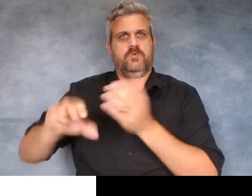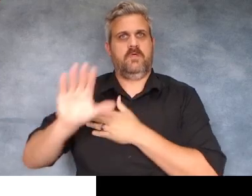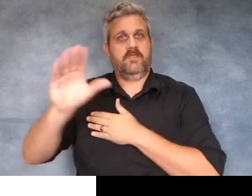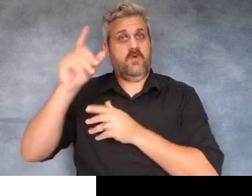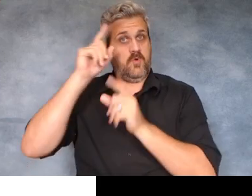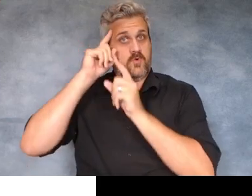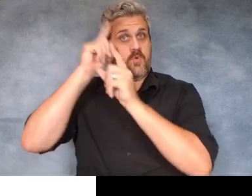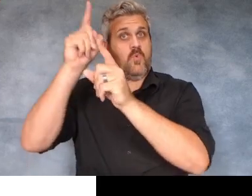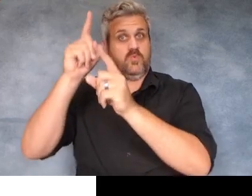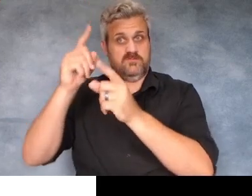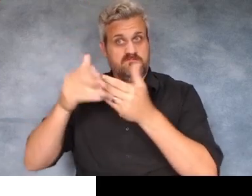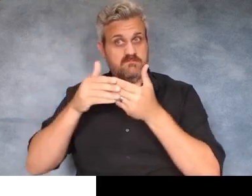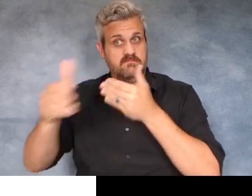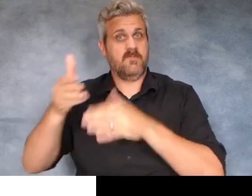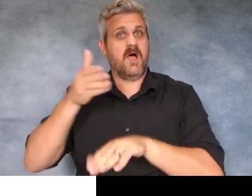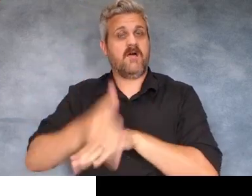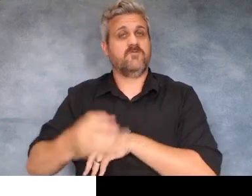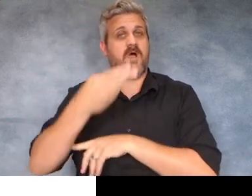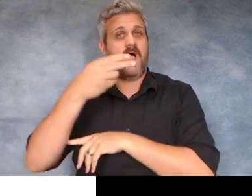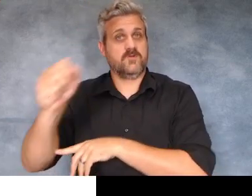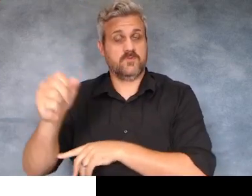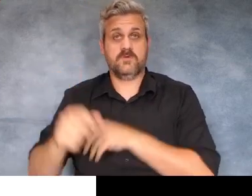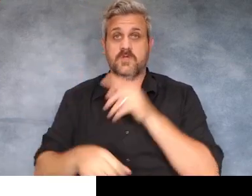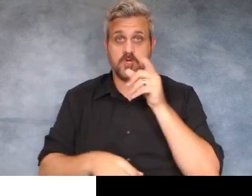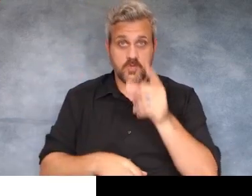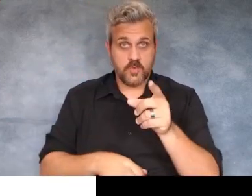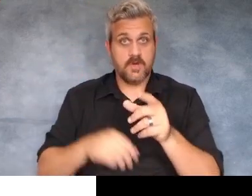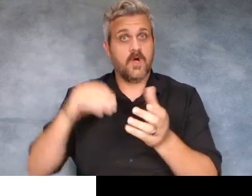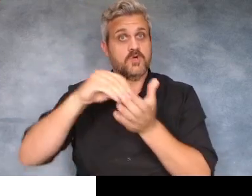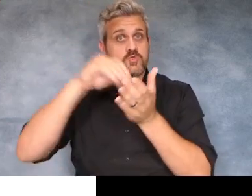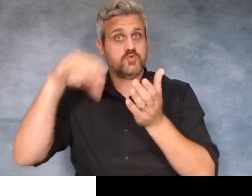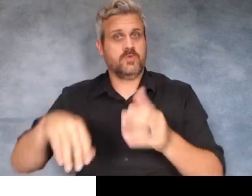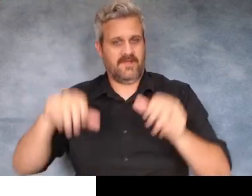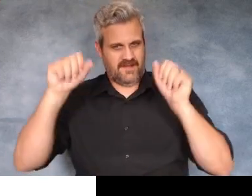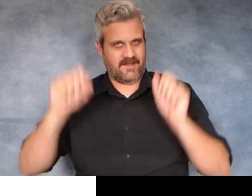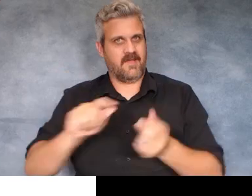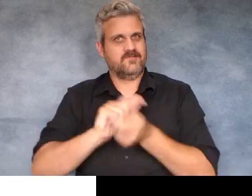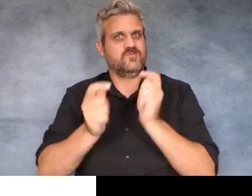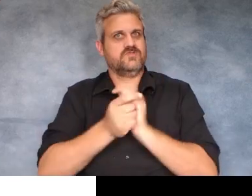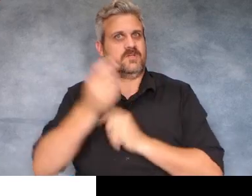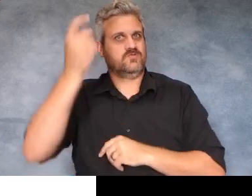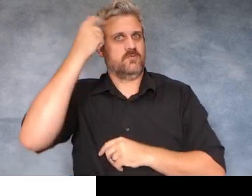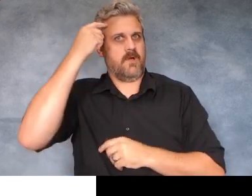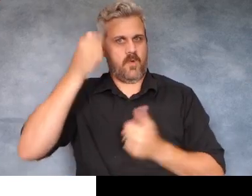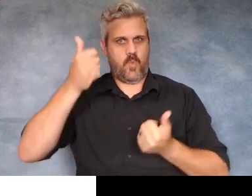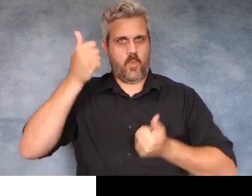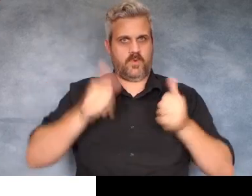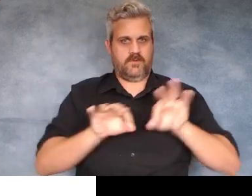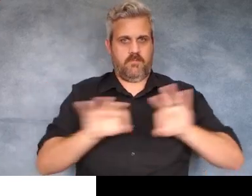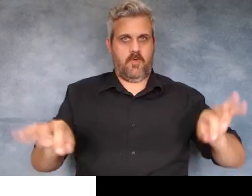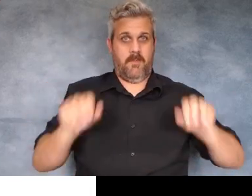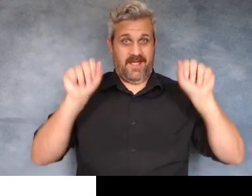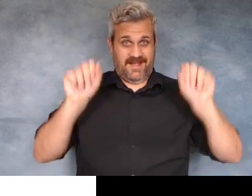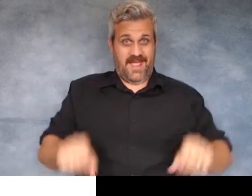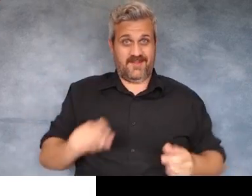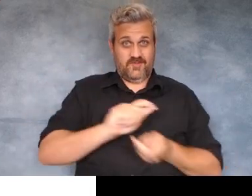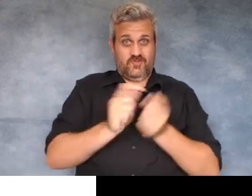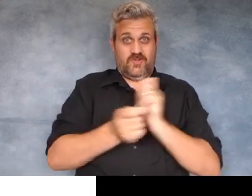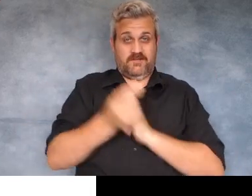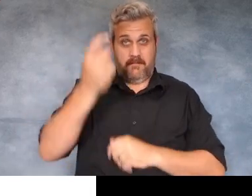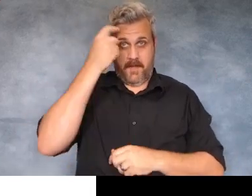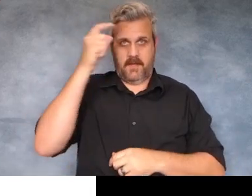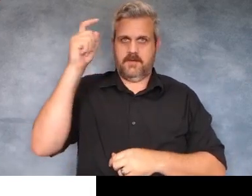life after high school. Although you and the student can change your mind on what diploma to work toward, you will explore all options